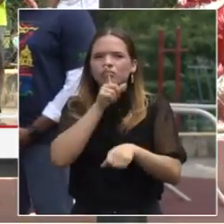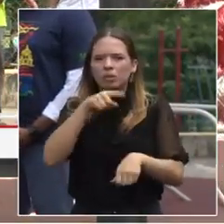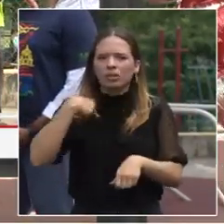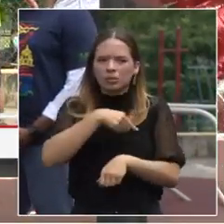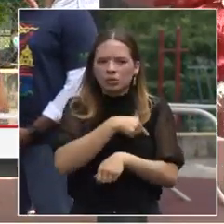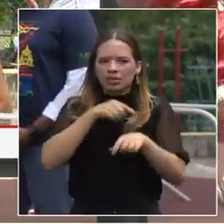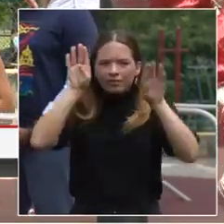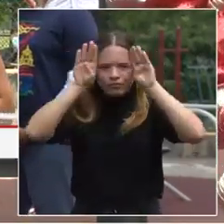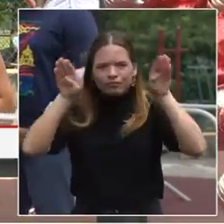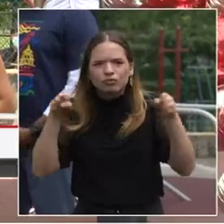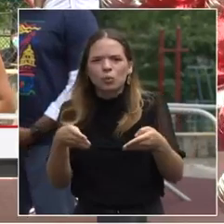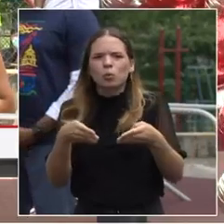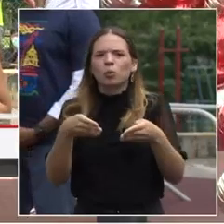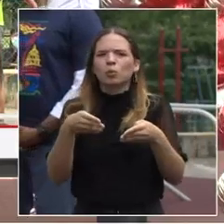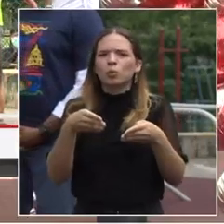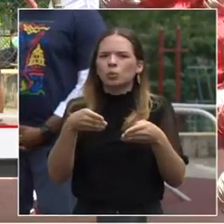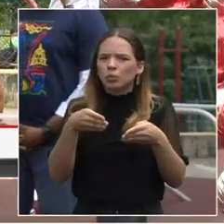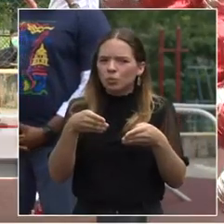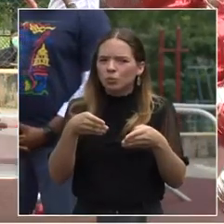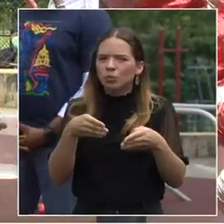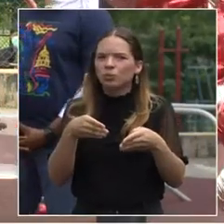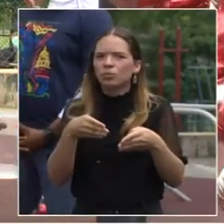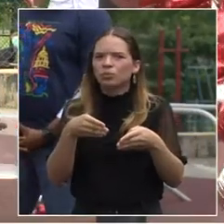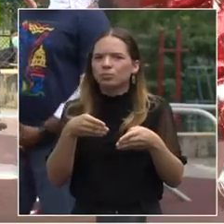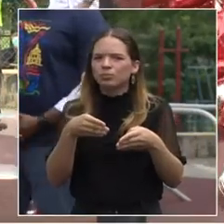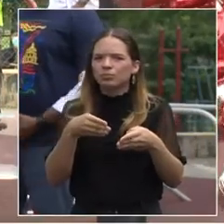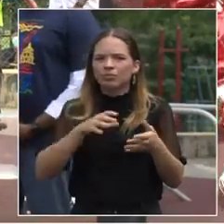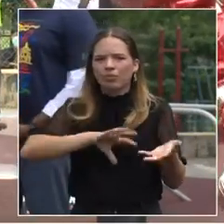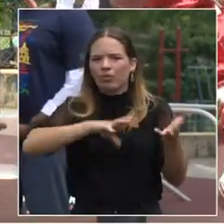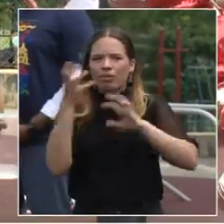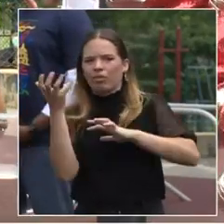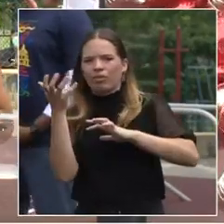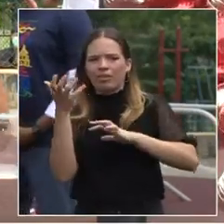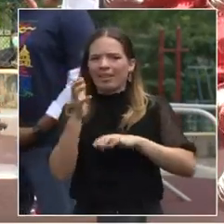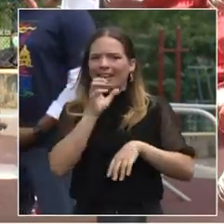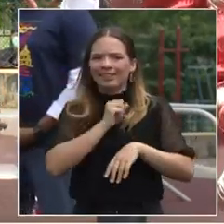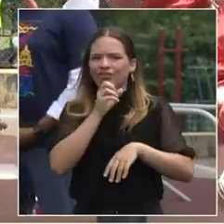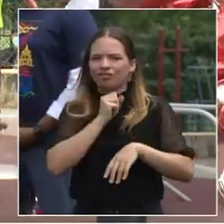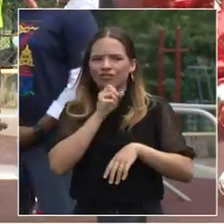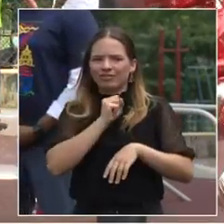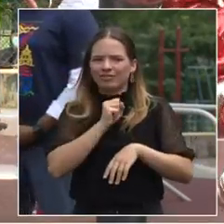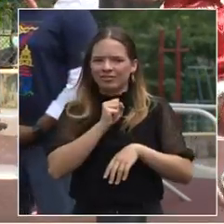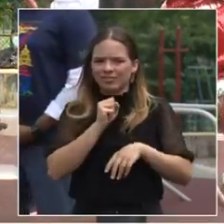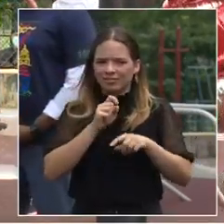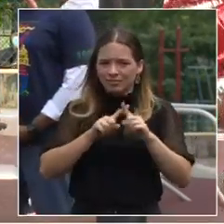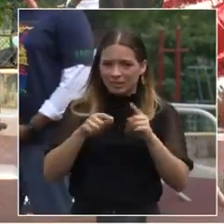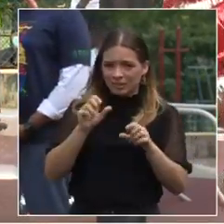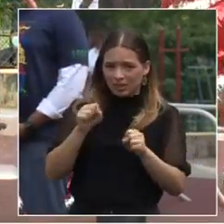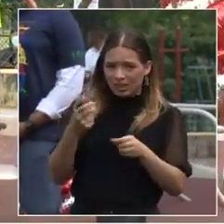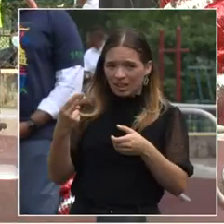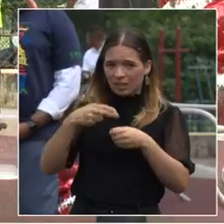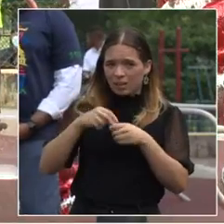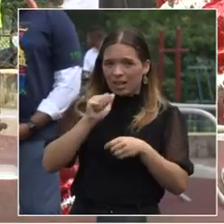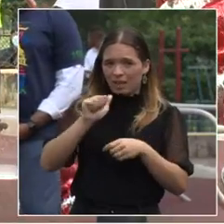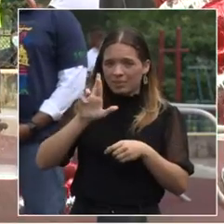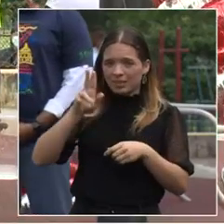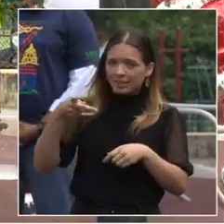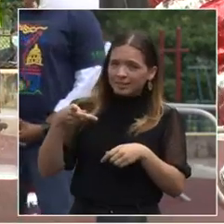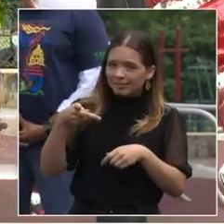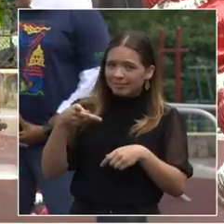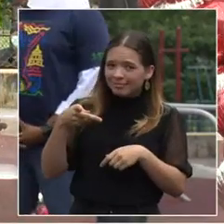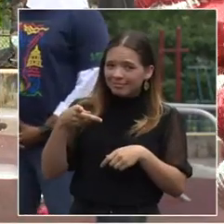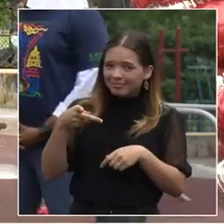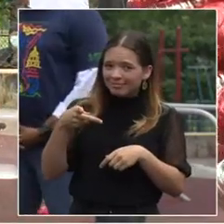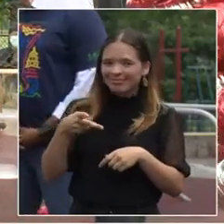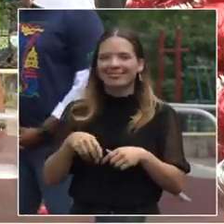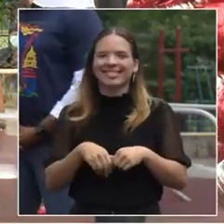focus on disrupting aging. And she's trying to get me to join AARP. But God is good